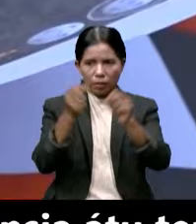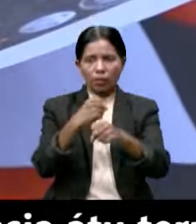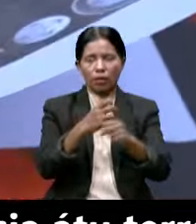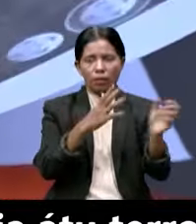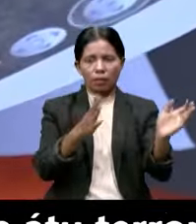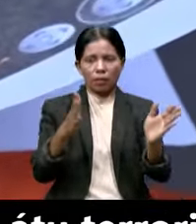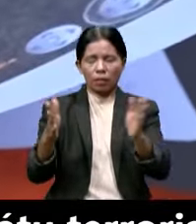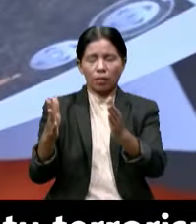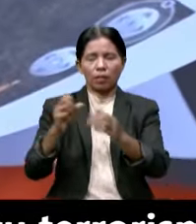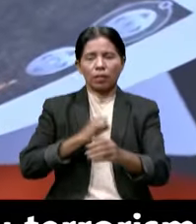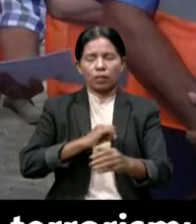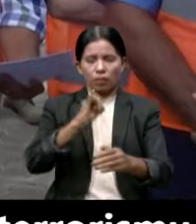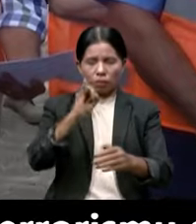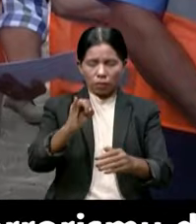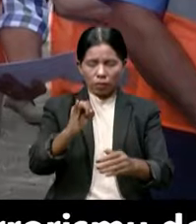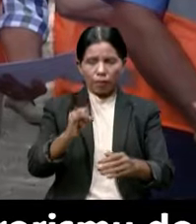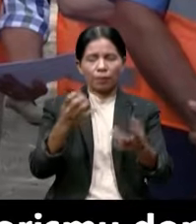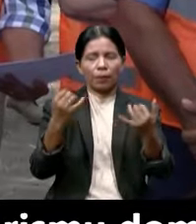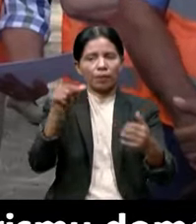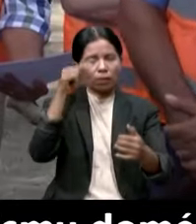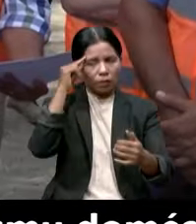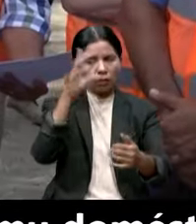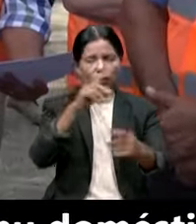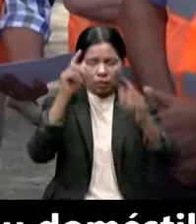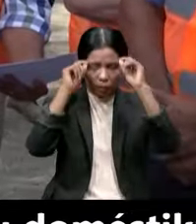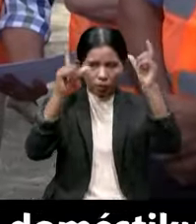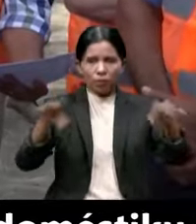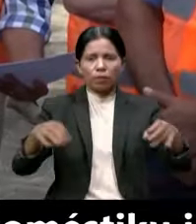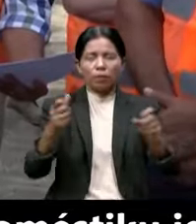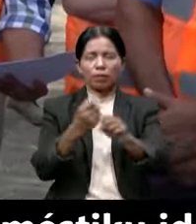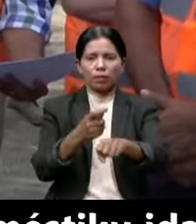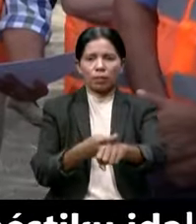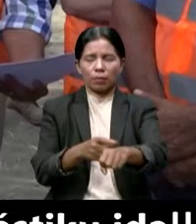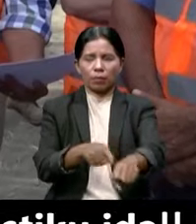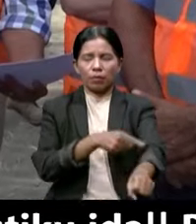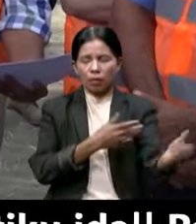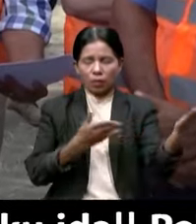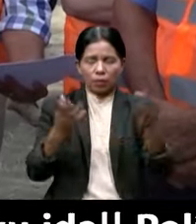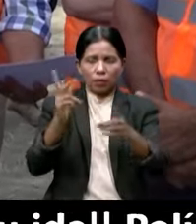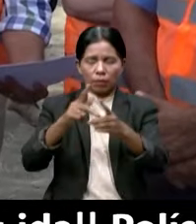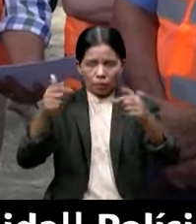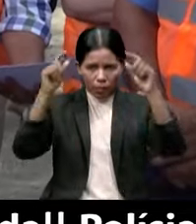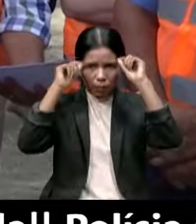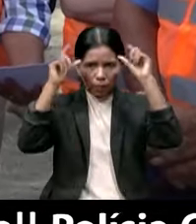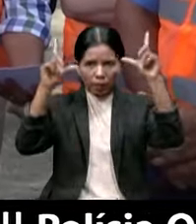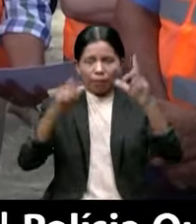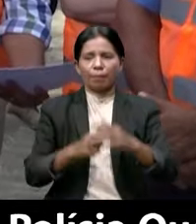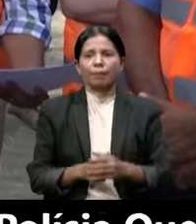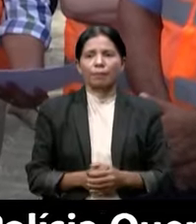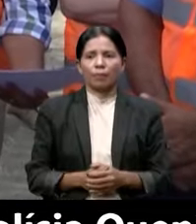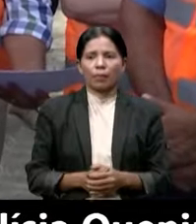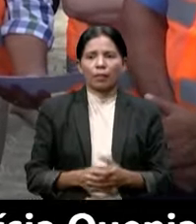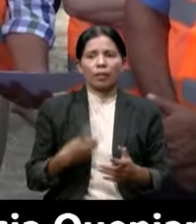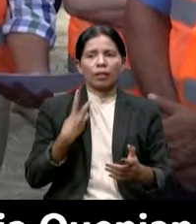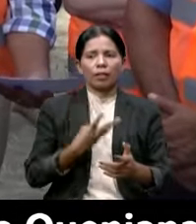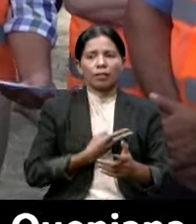preparasan ya suai supply base nebe durante ne governo Timor Leste luta ho tempo naru kodi dada kadoras mai Timor Leste. Ia kontekstu ida ita